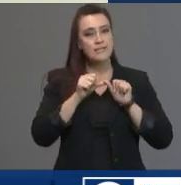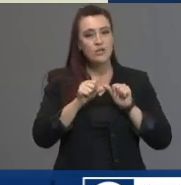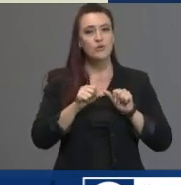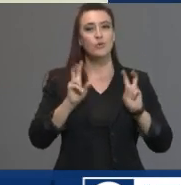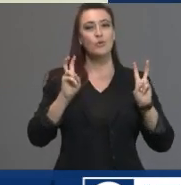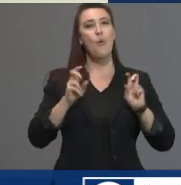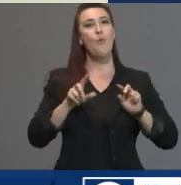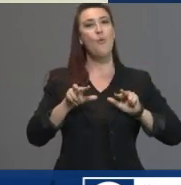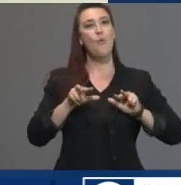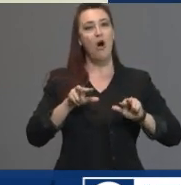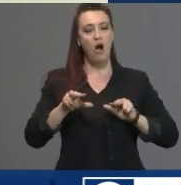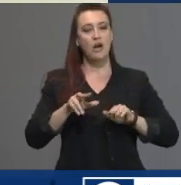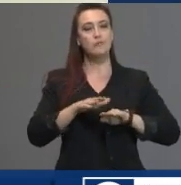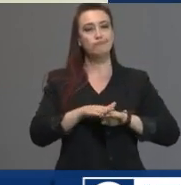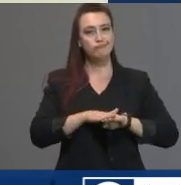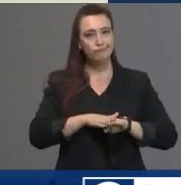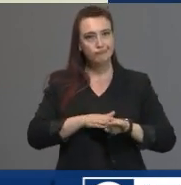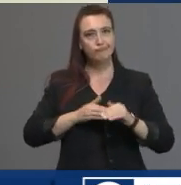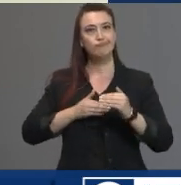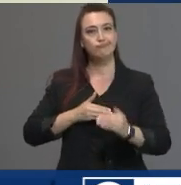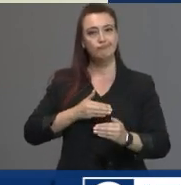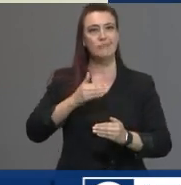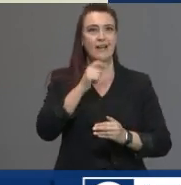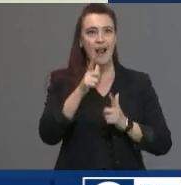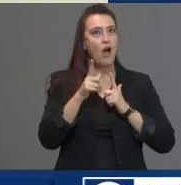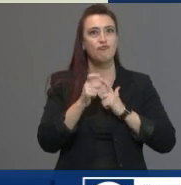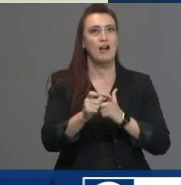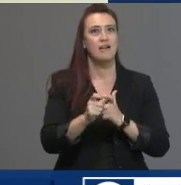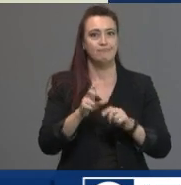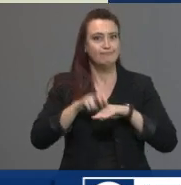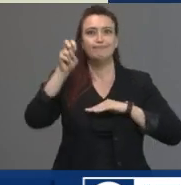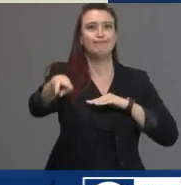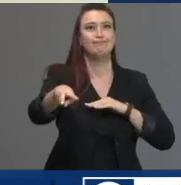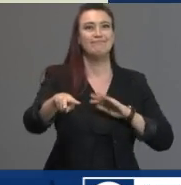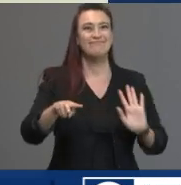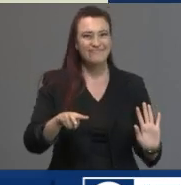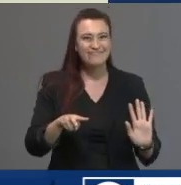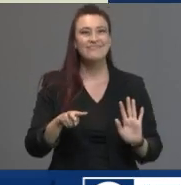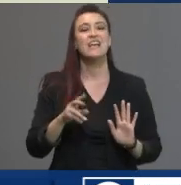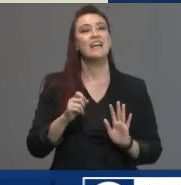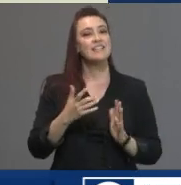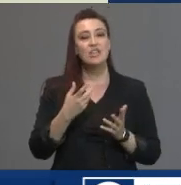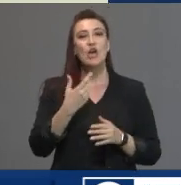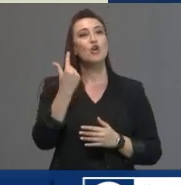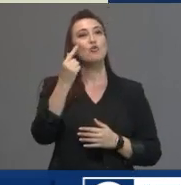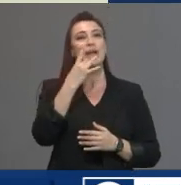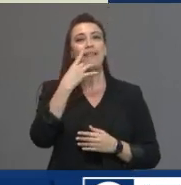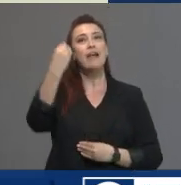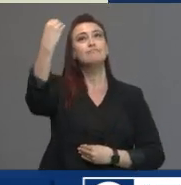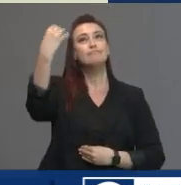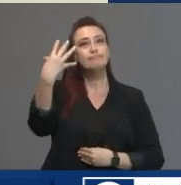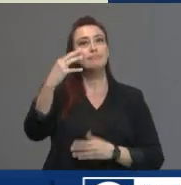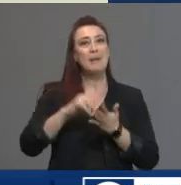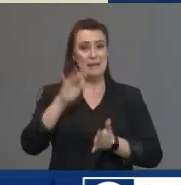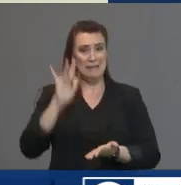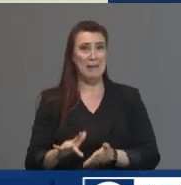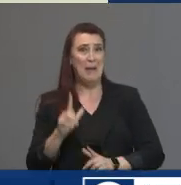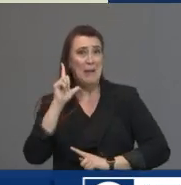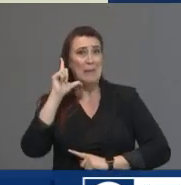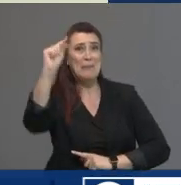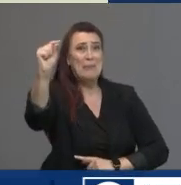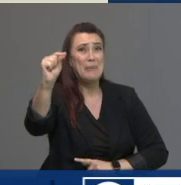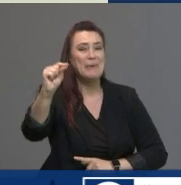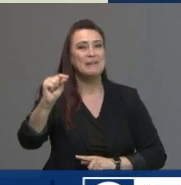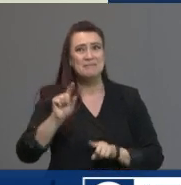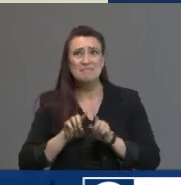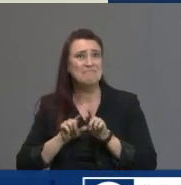run. Like I said, this is a green light to continue going in the right direction. It's a green light to proceed. It's not a green